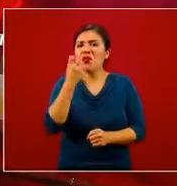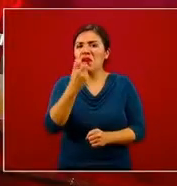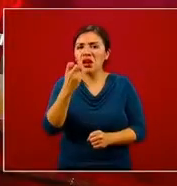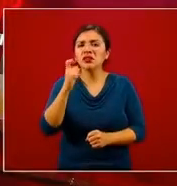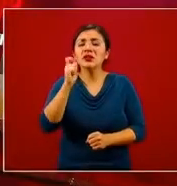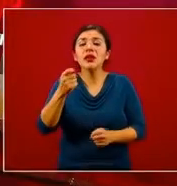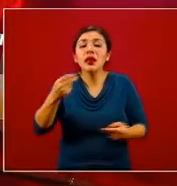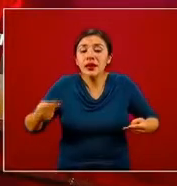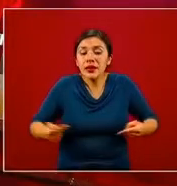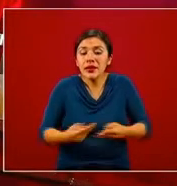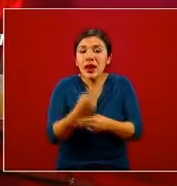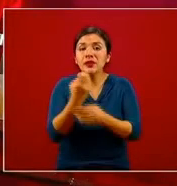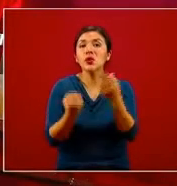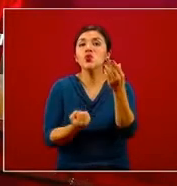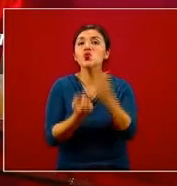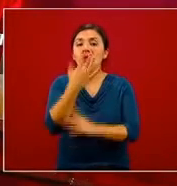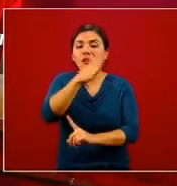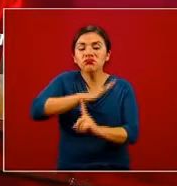different phases of development.